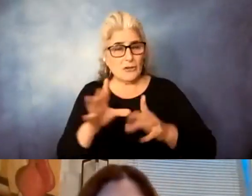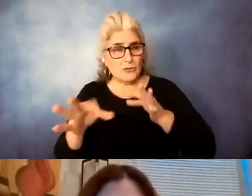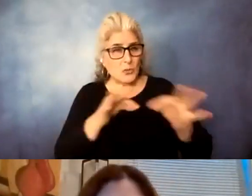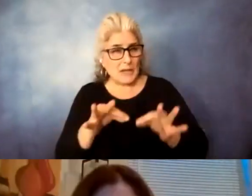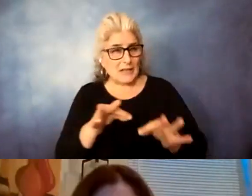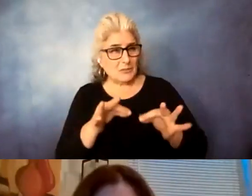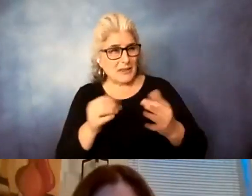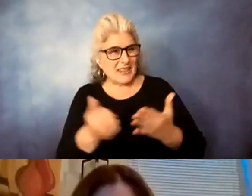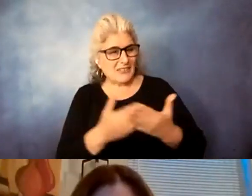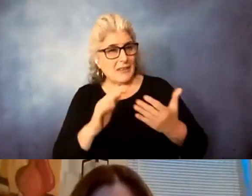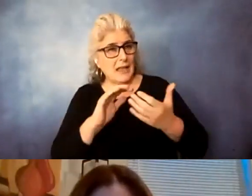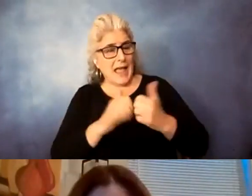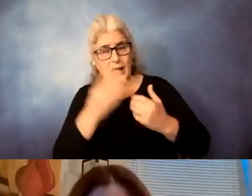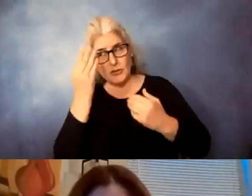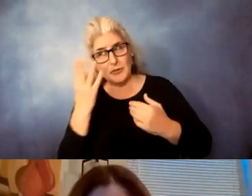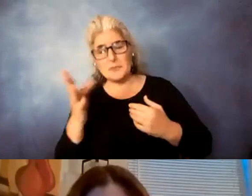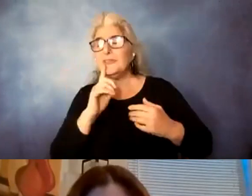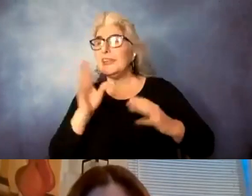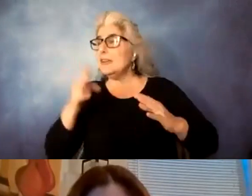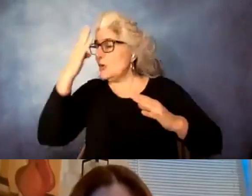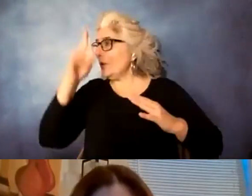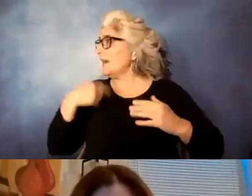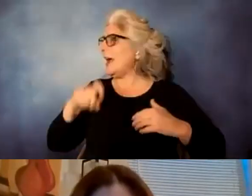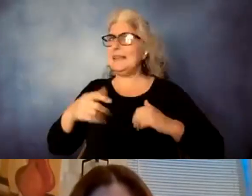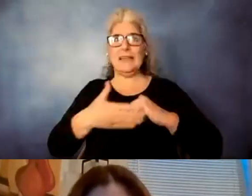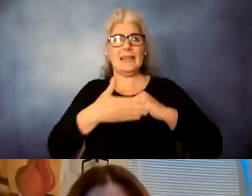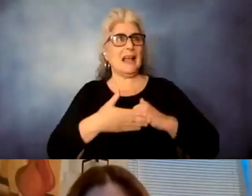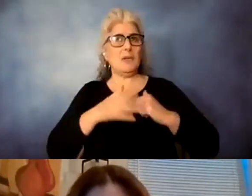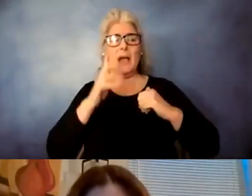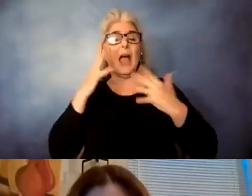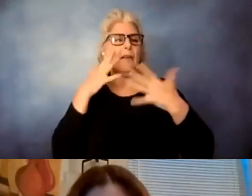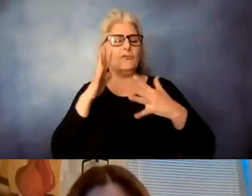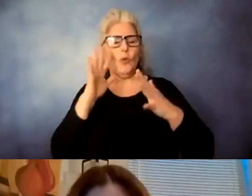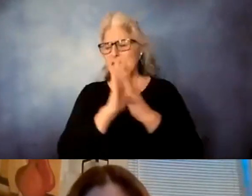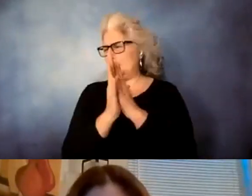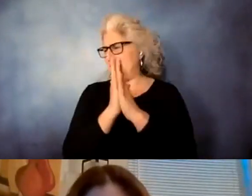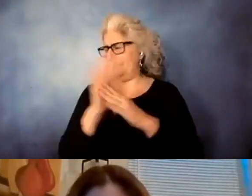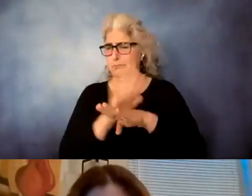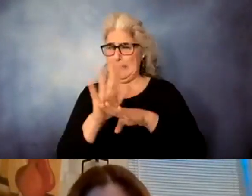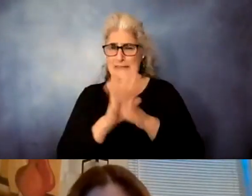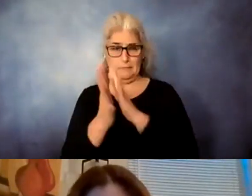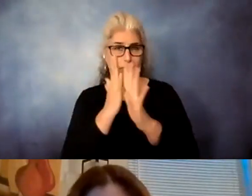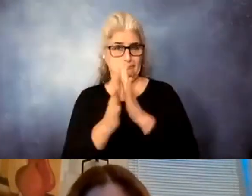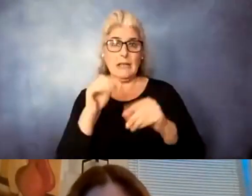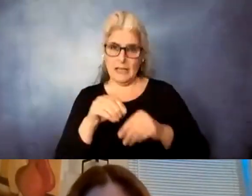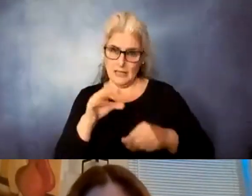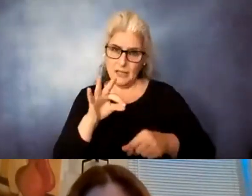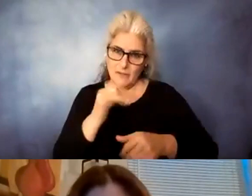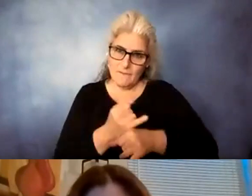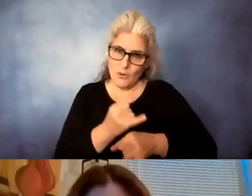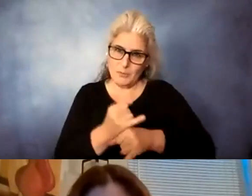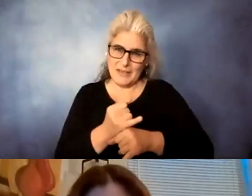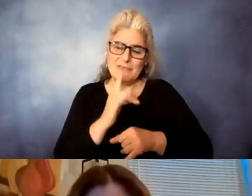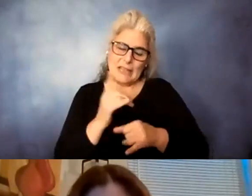how you're going to let them know that, hey, I need help when there's, all the ruckus I know in the voting site, it's pretty, a little